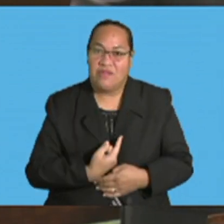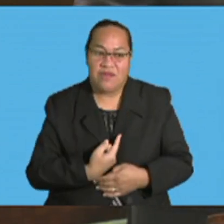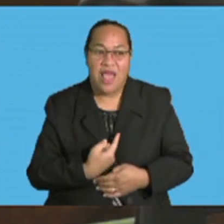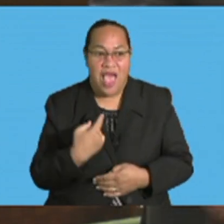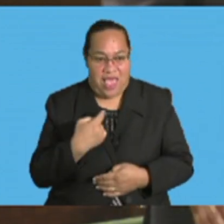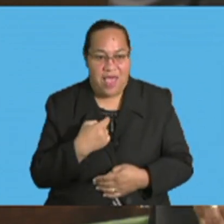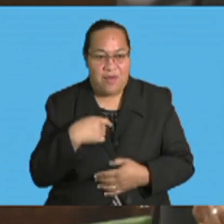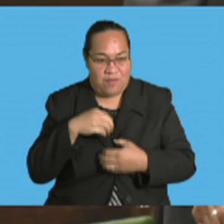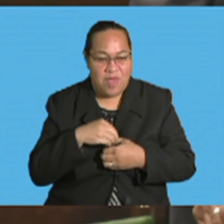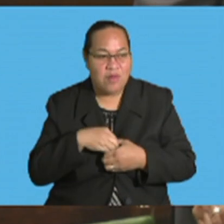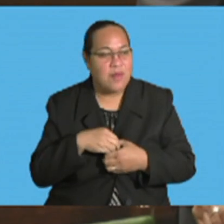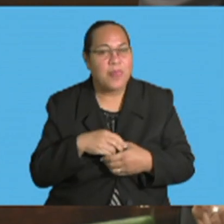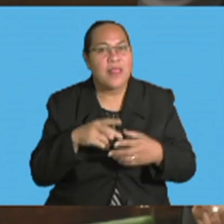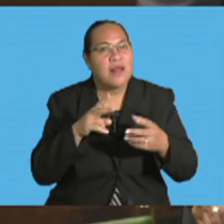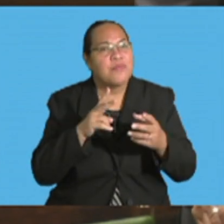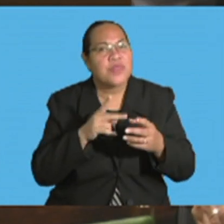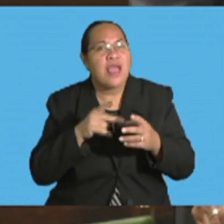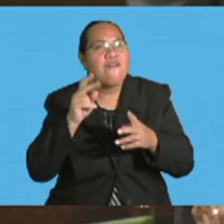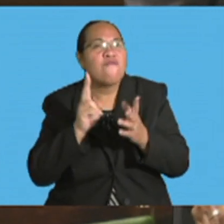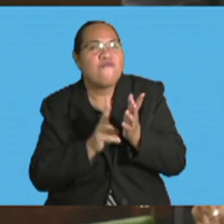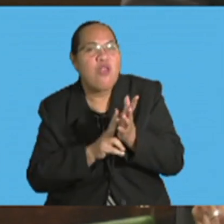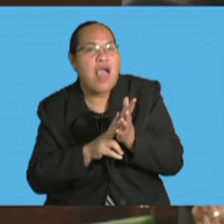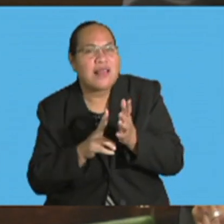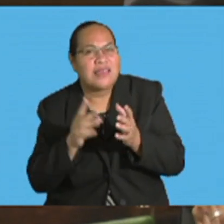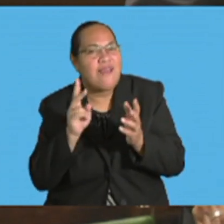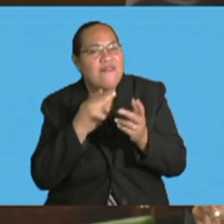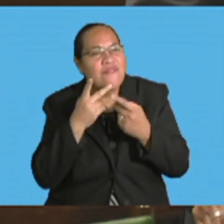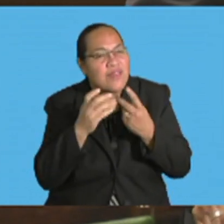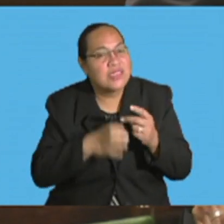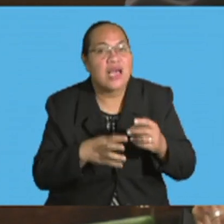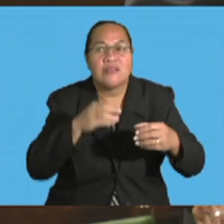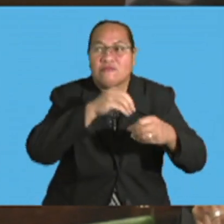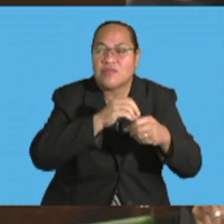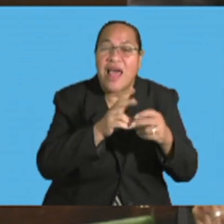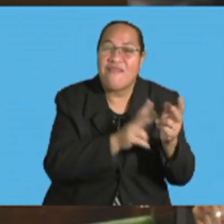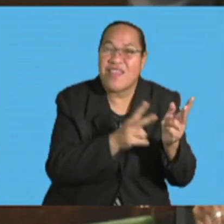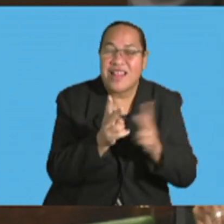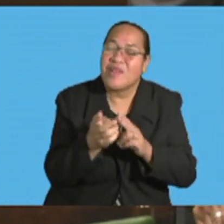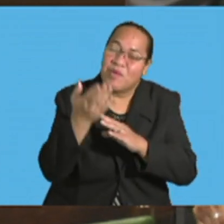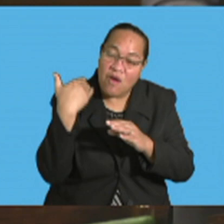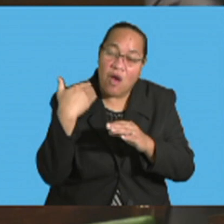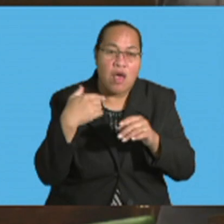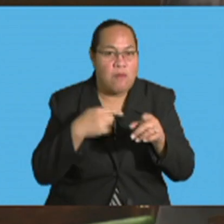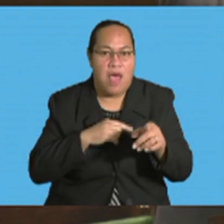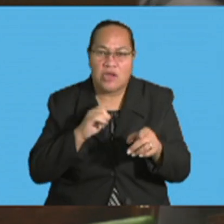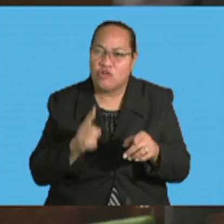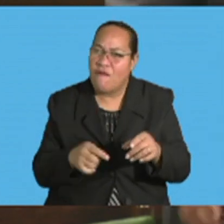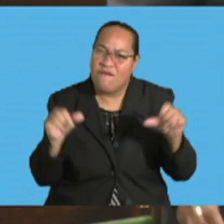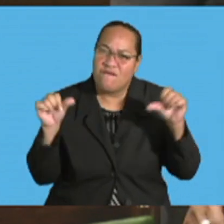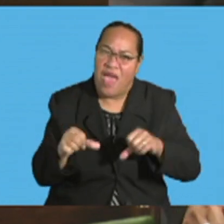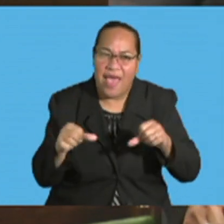been a Wulangi in villages in Fiji before. But what some fail to understand, including Honorable